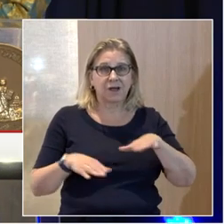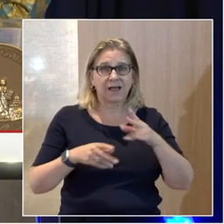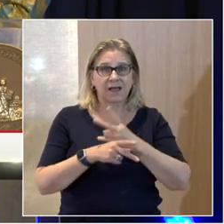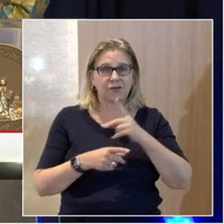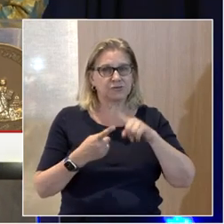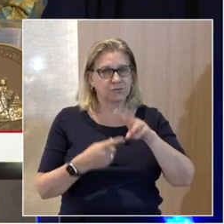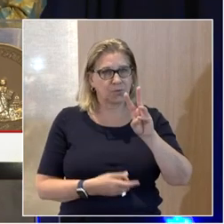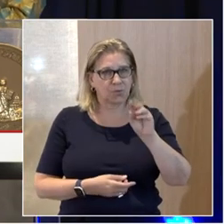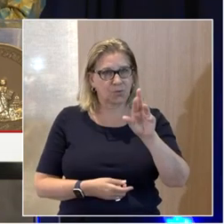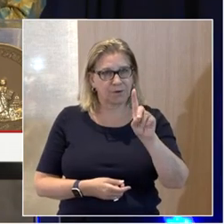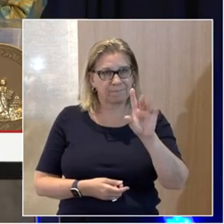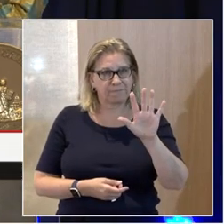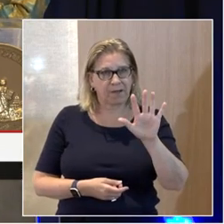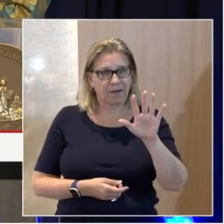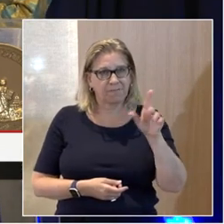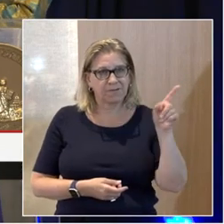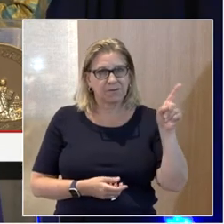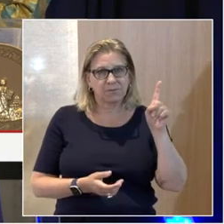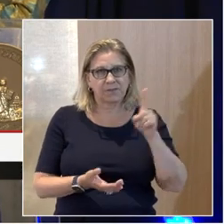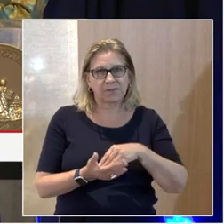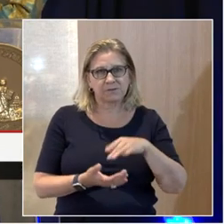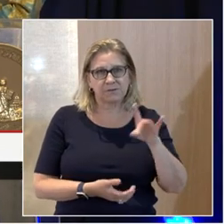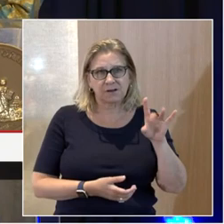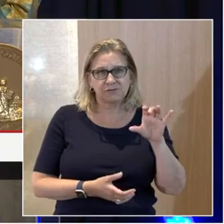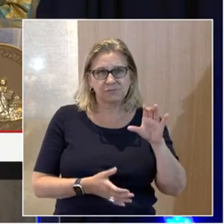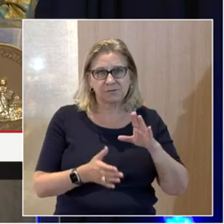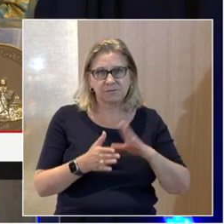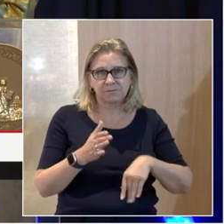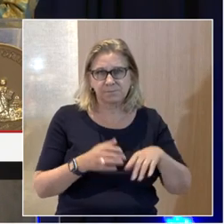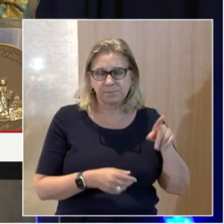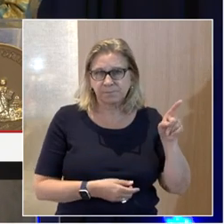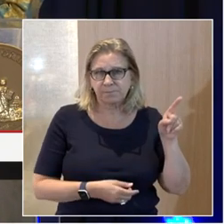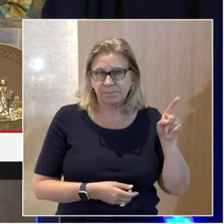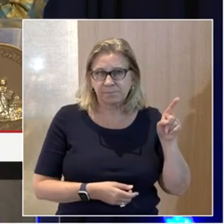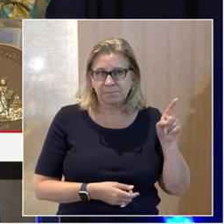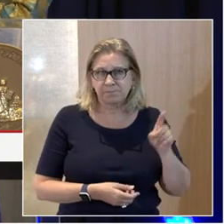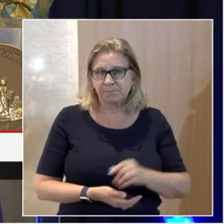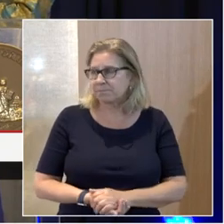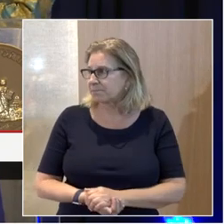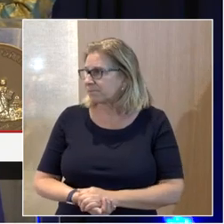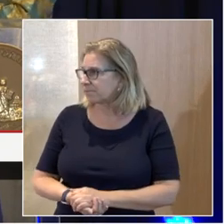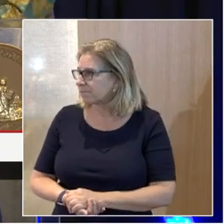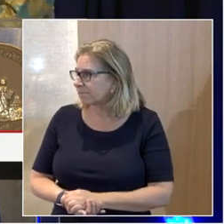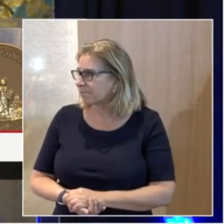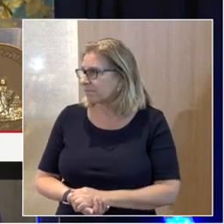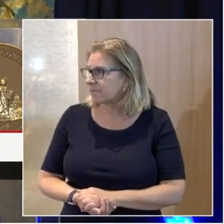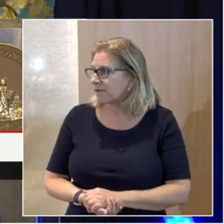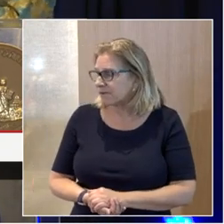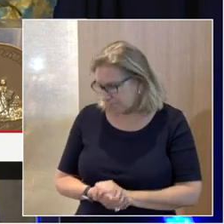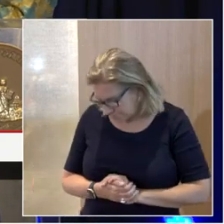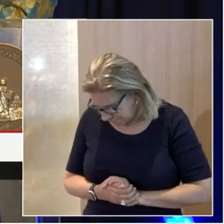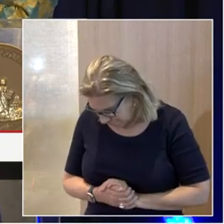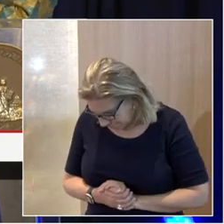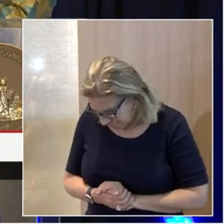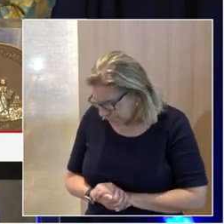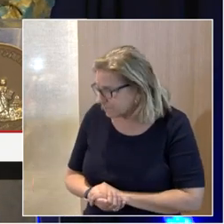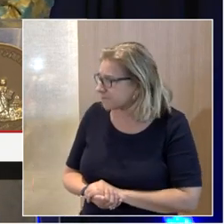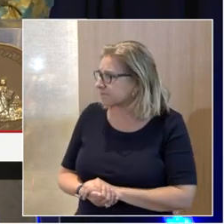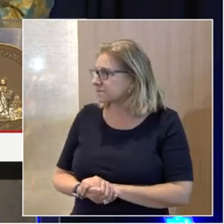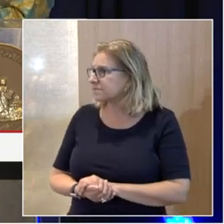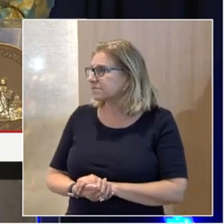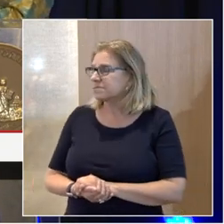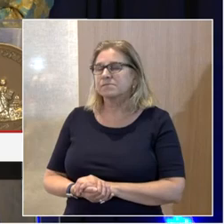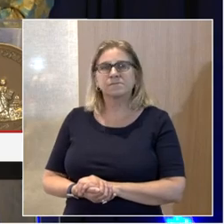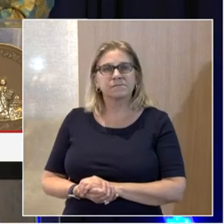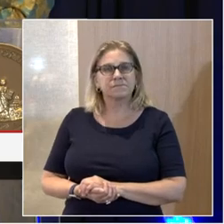it's $1,800 a month. I hear you. Okay. Thank you, young mom. Oh, okay. I want to add,